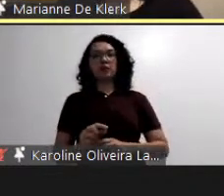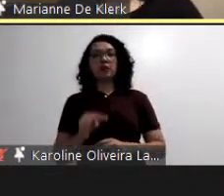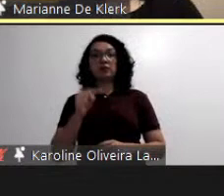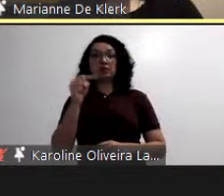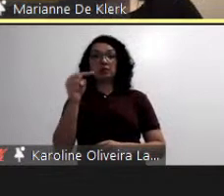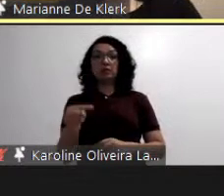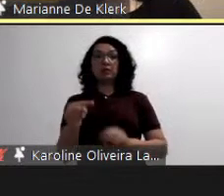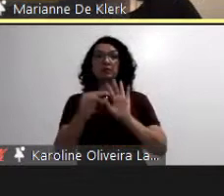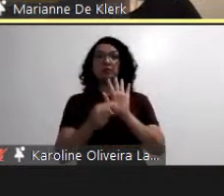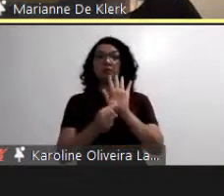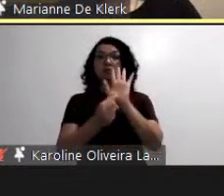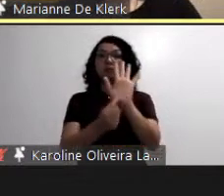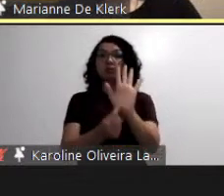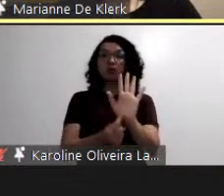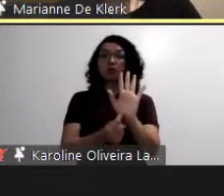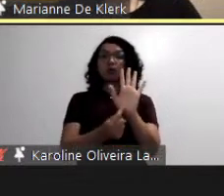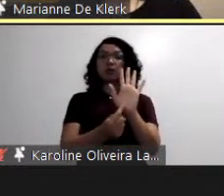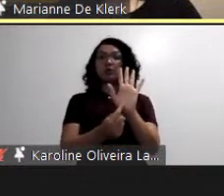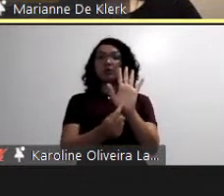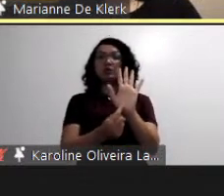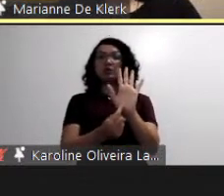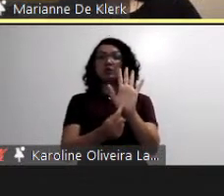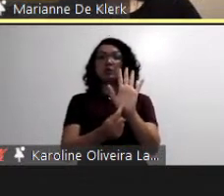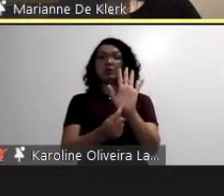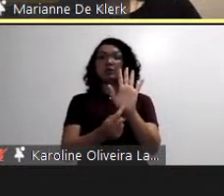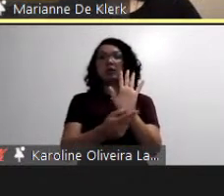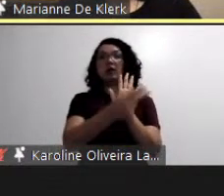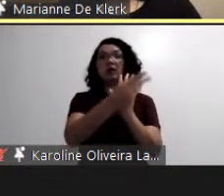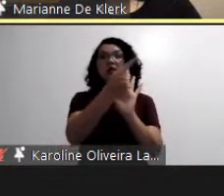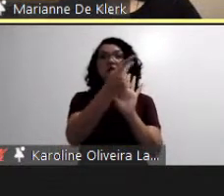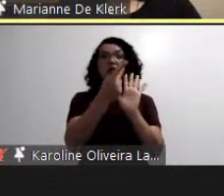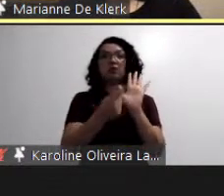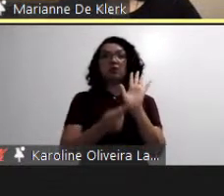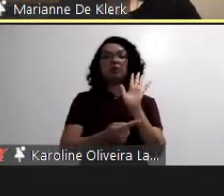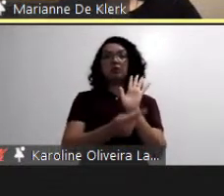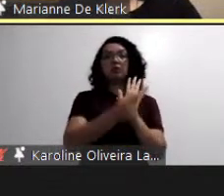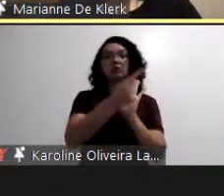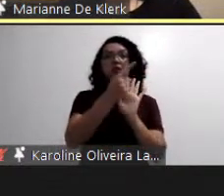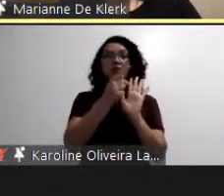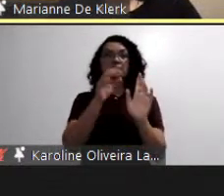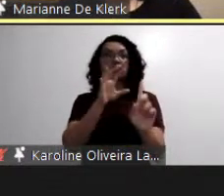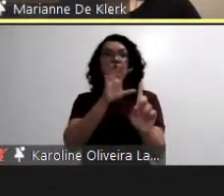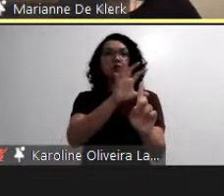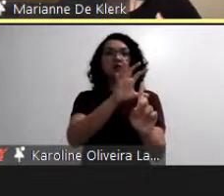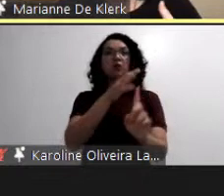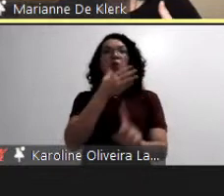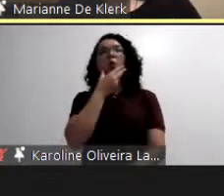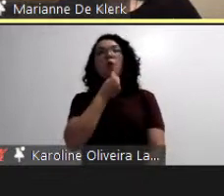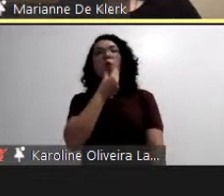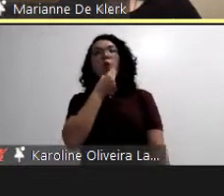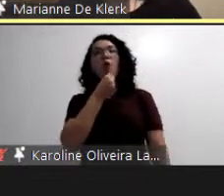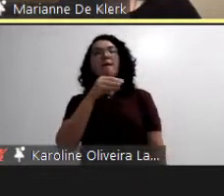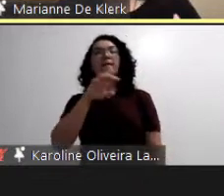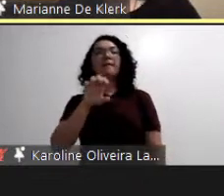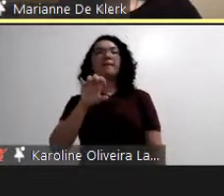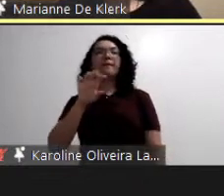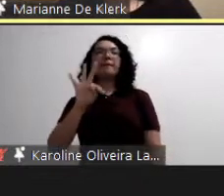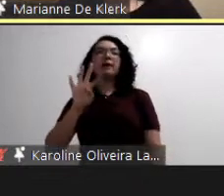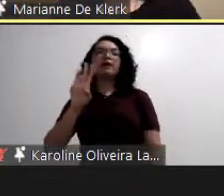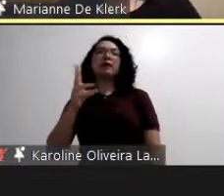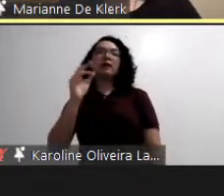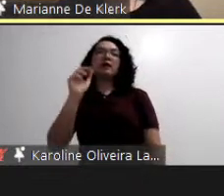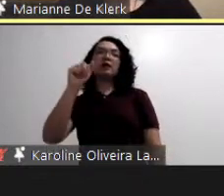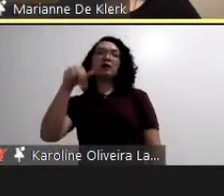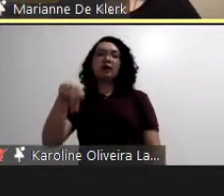and documented, which was then almost unknown in the Western world, the architecture, the tectonics, the